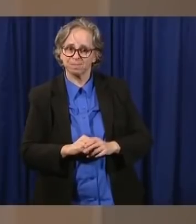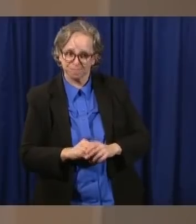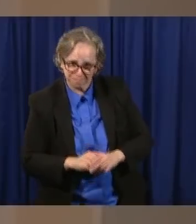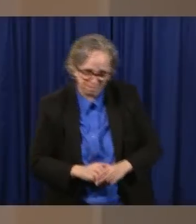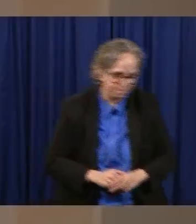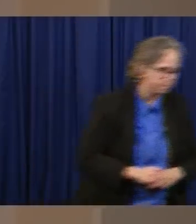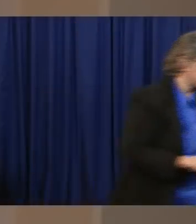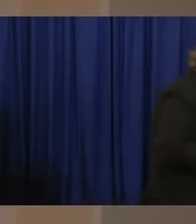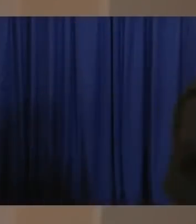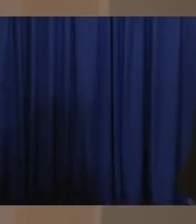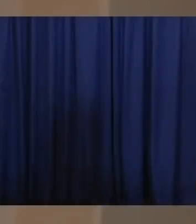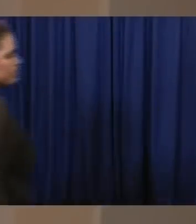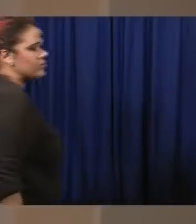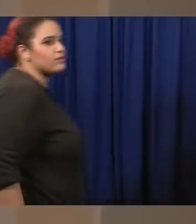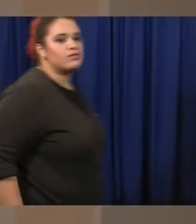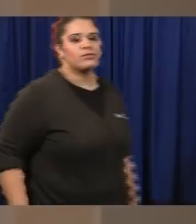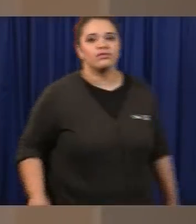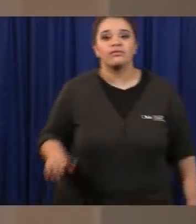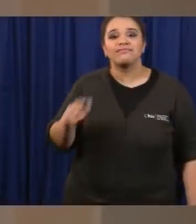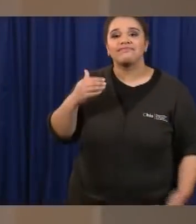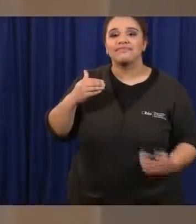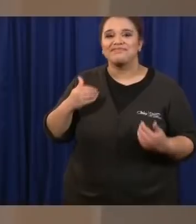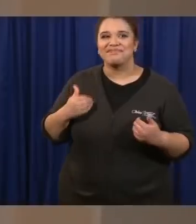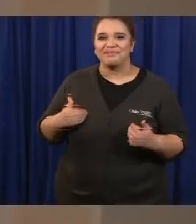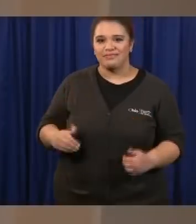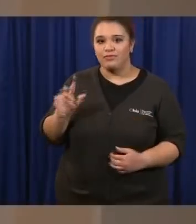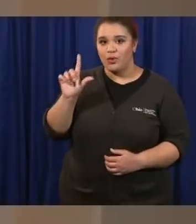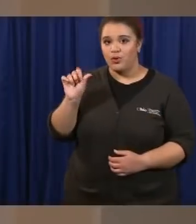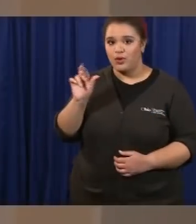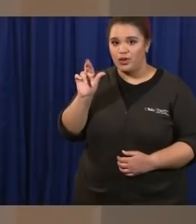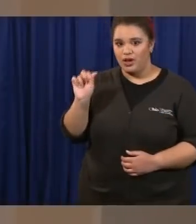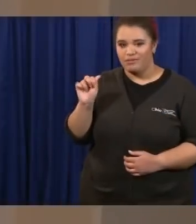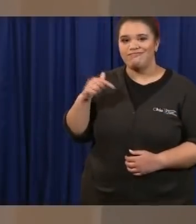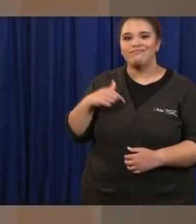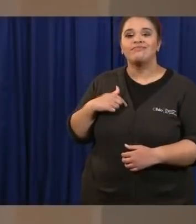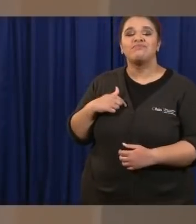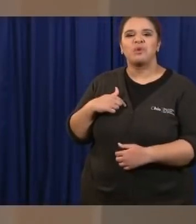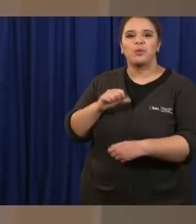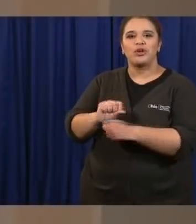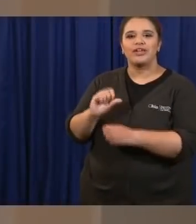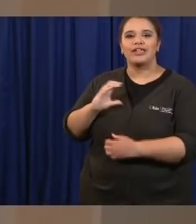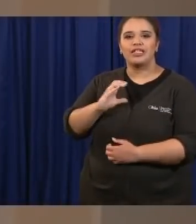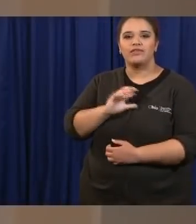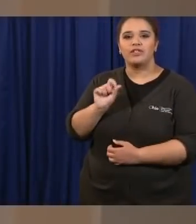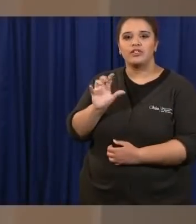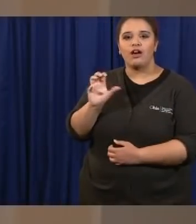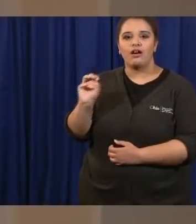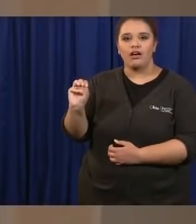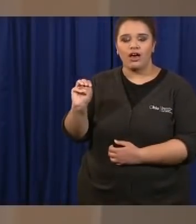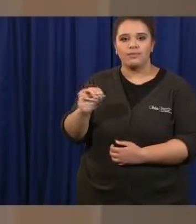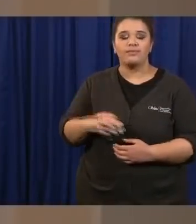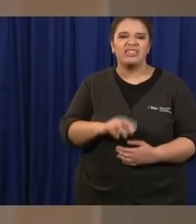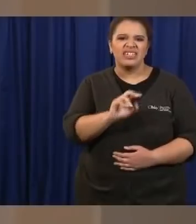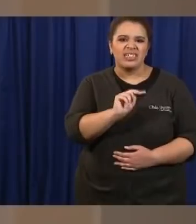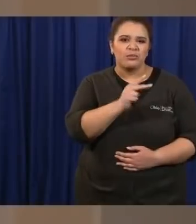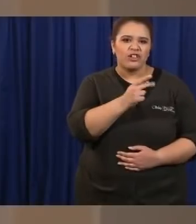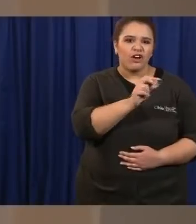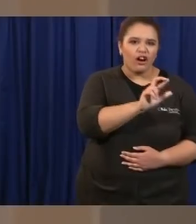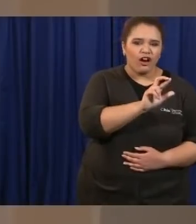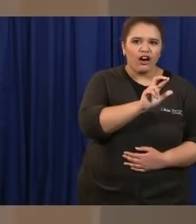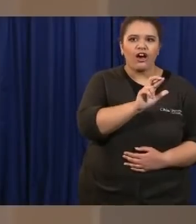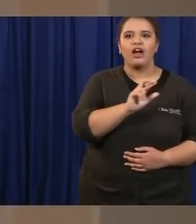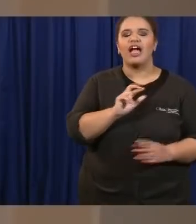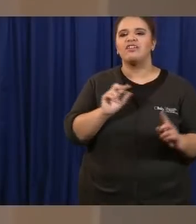This is Laura Hancock with Cleveland.com. NPR and other media are reporting that federal funding